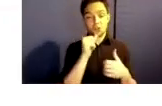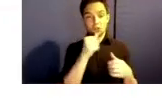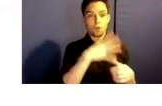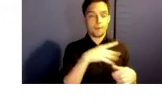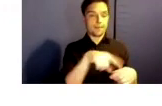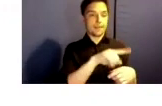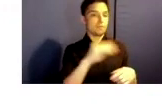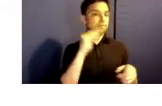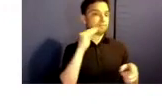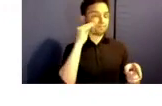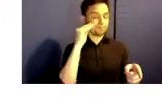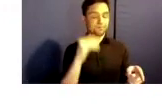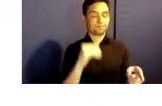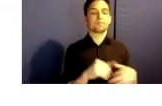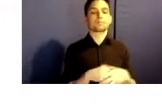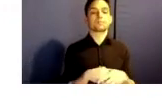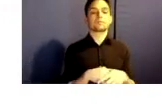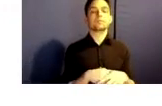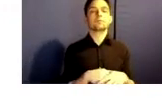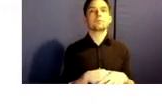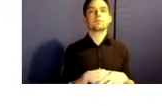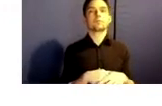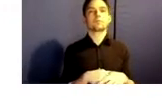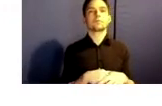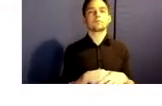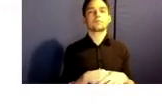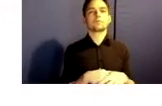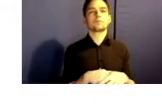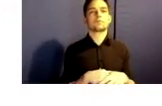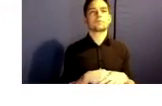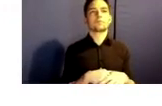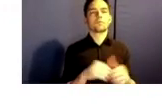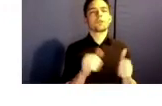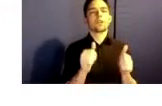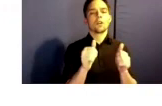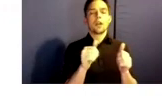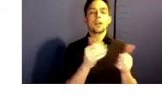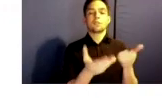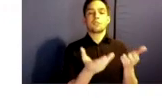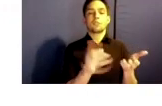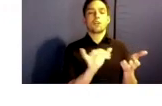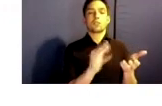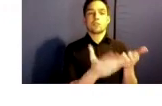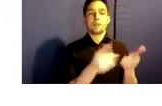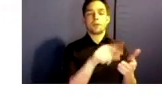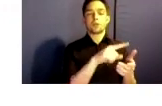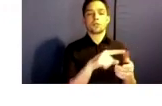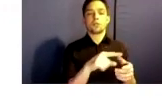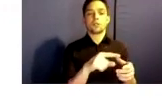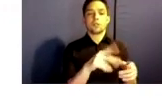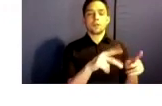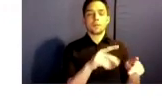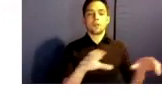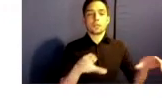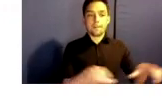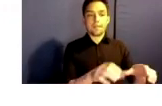home, have been at home with, maybe the alleged perpetrators are also homebound with them. There's